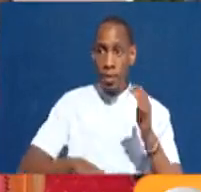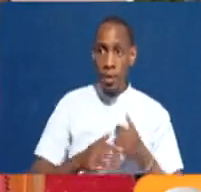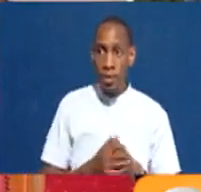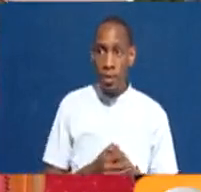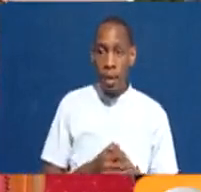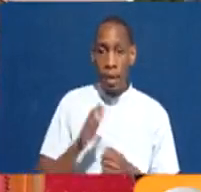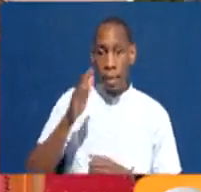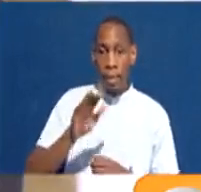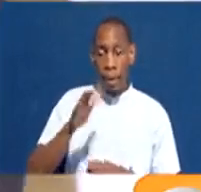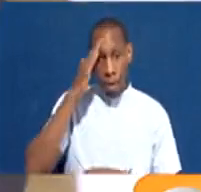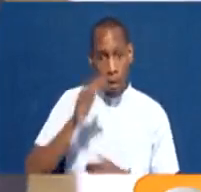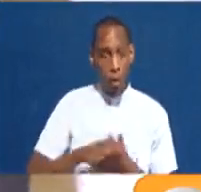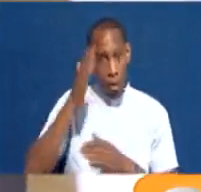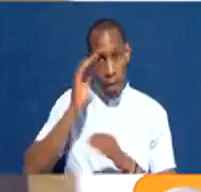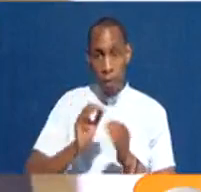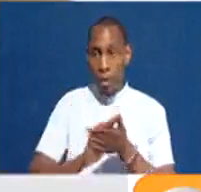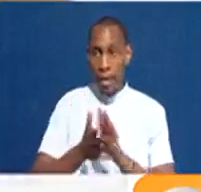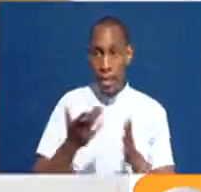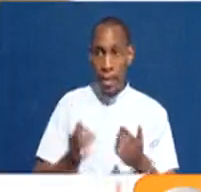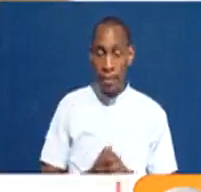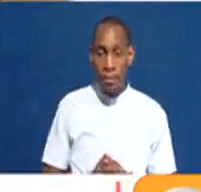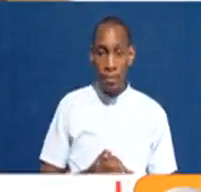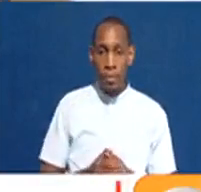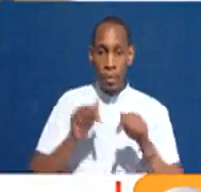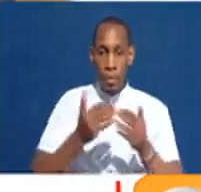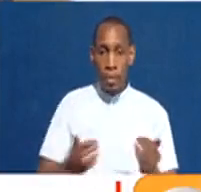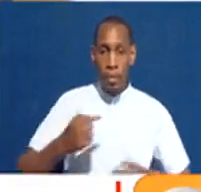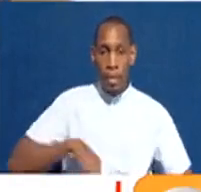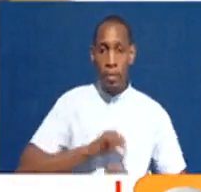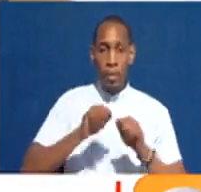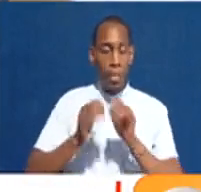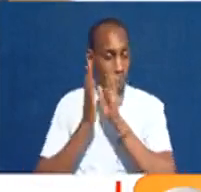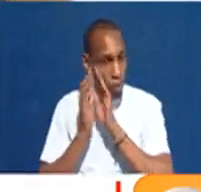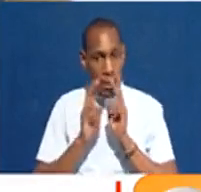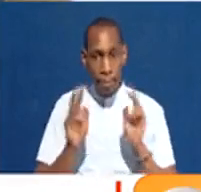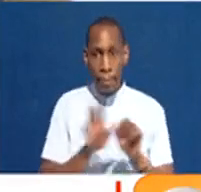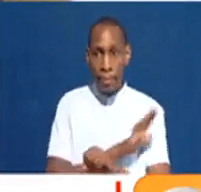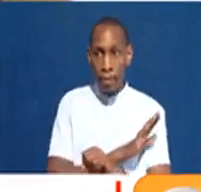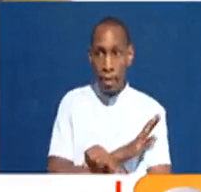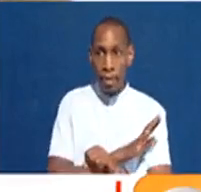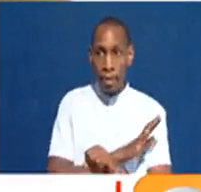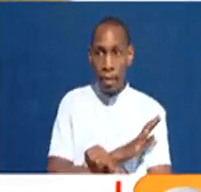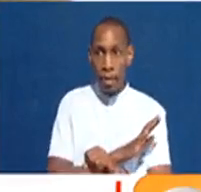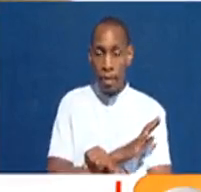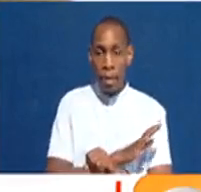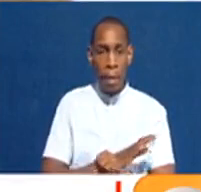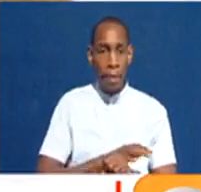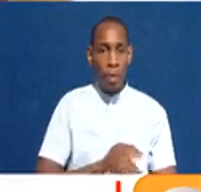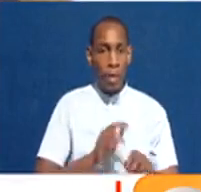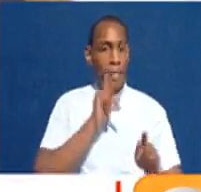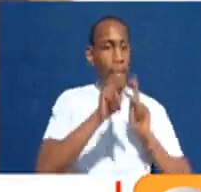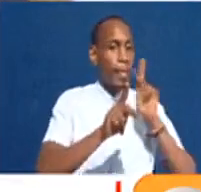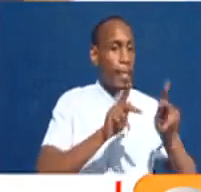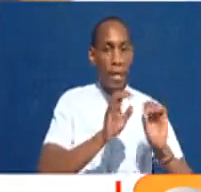utajua haujui. Today our children can sleep peacefully without endless noise